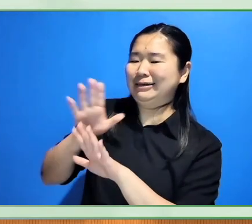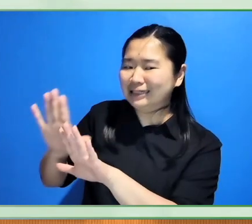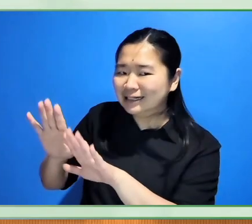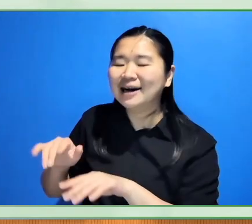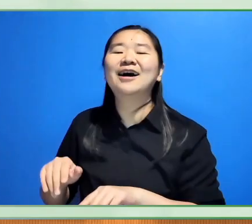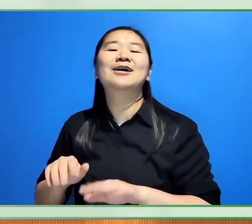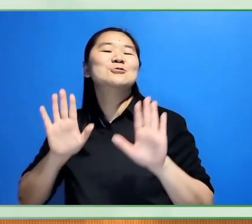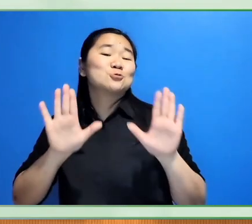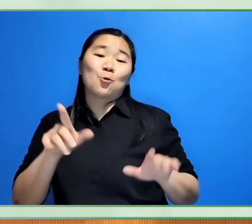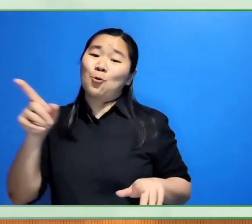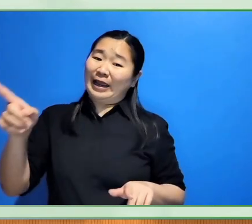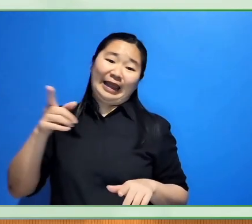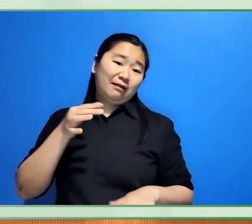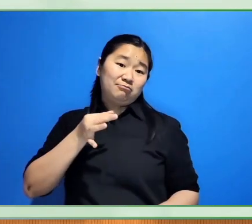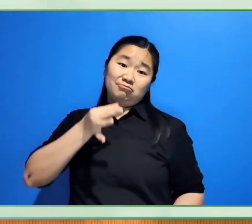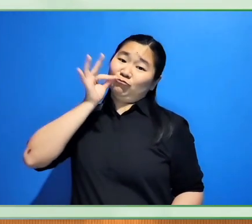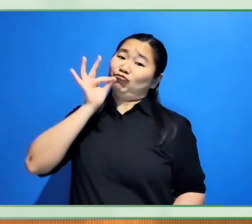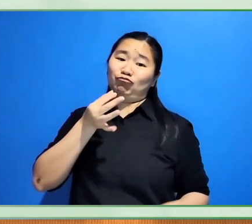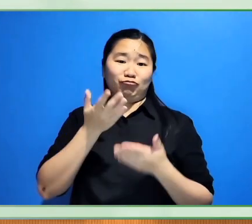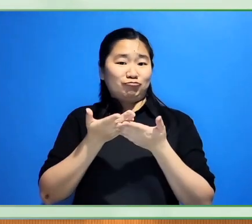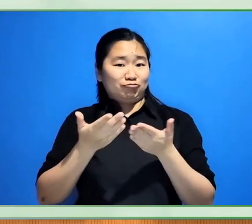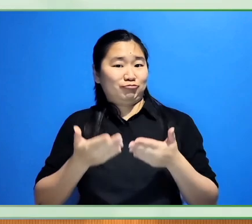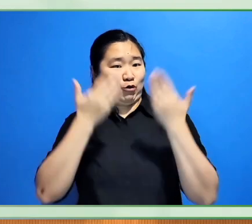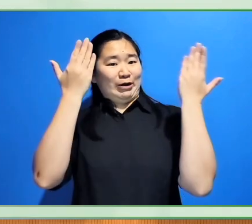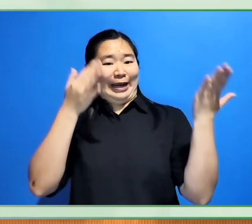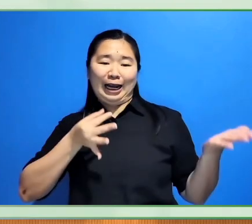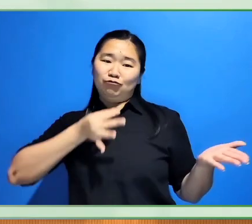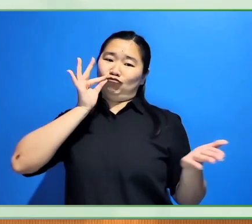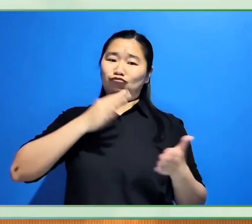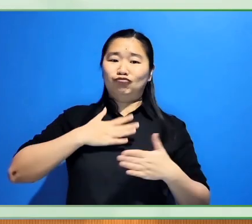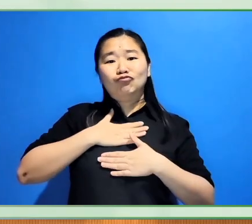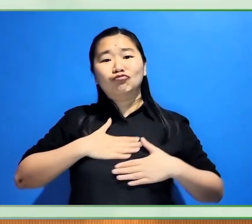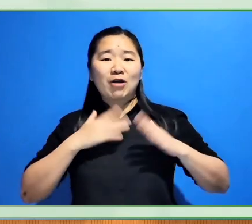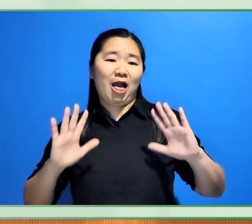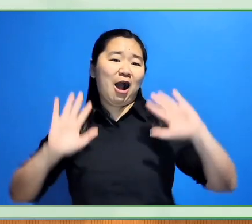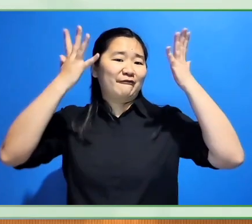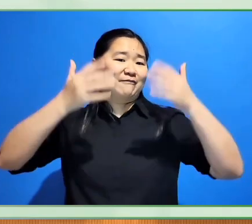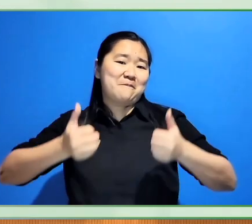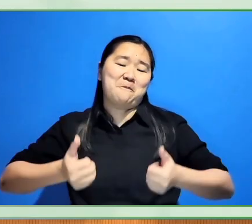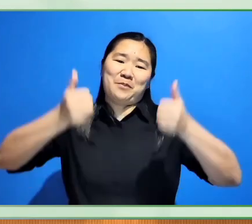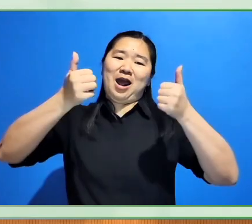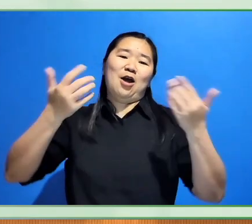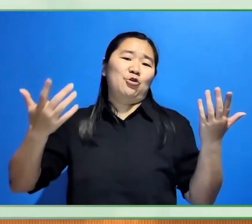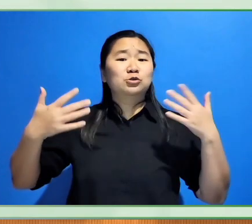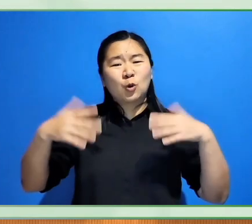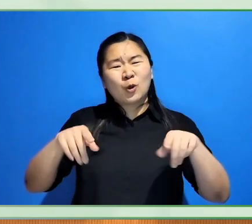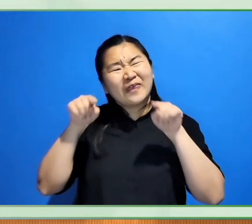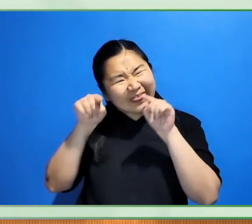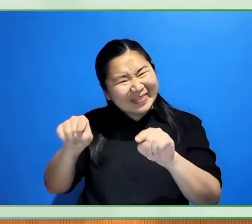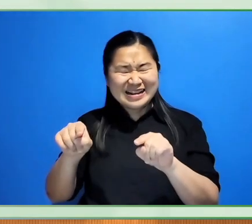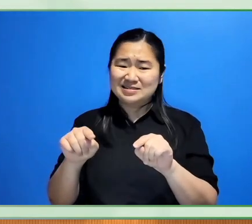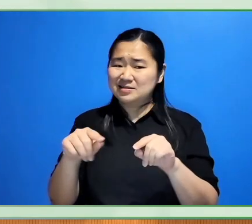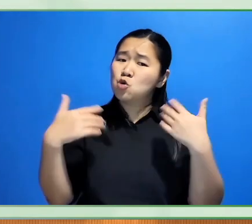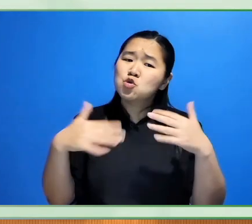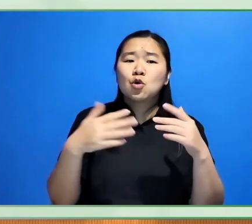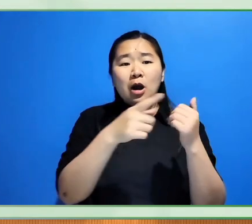making them closer to the 100% in the end of the day, because we cannot offer 100% perfect solution for everyone. So